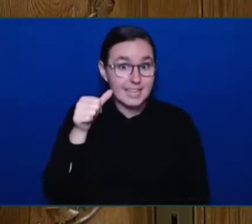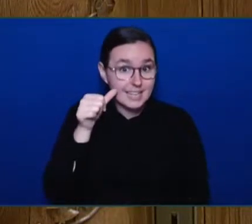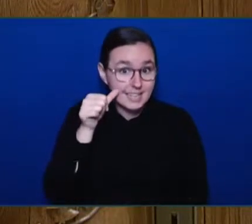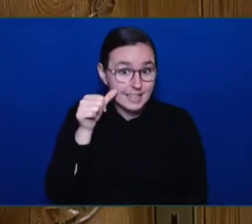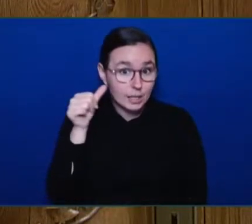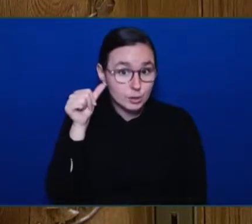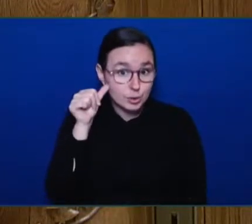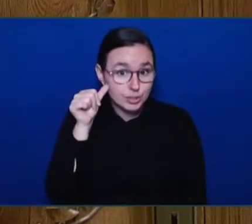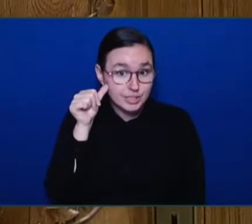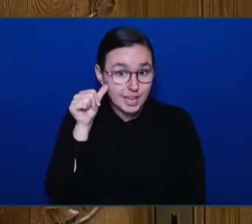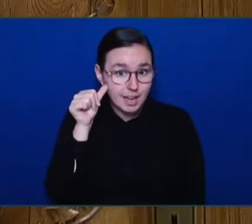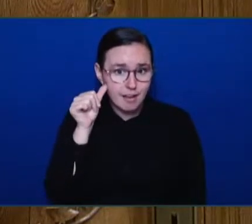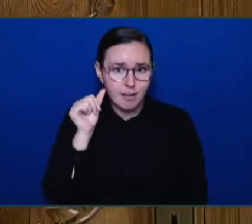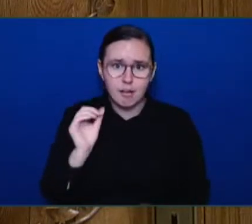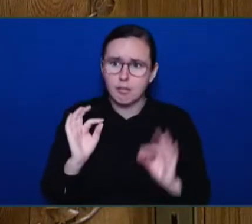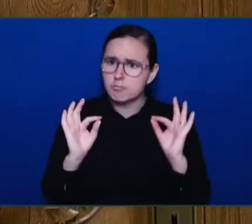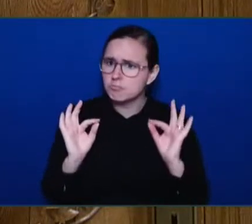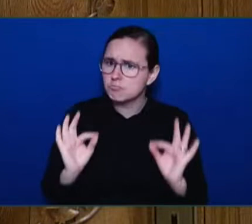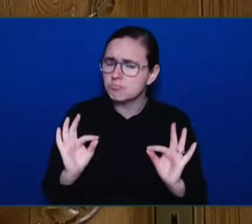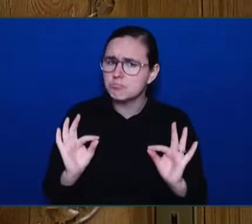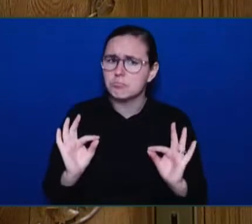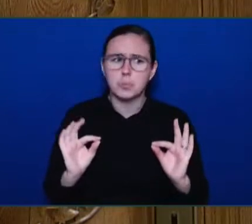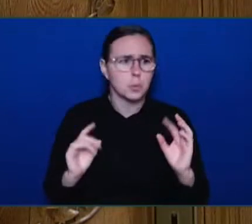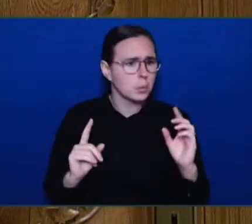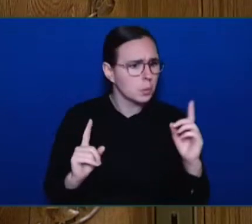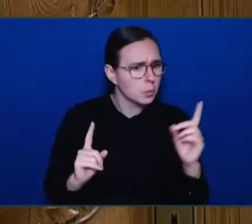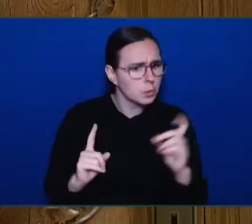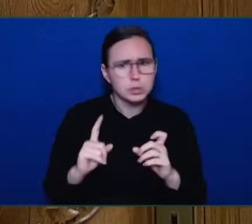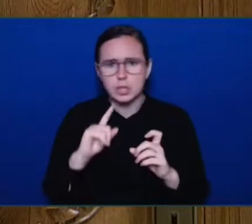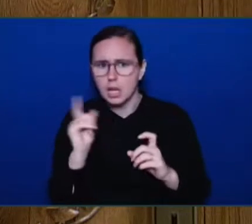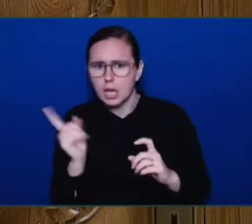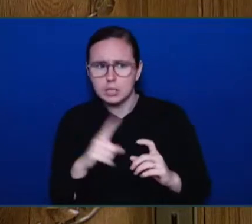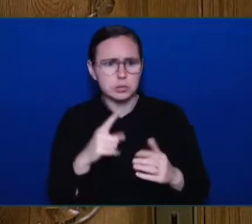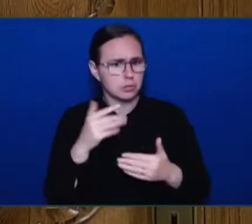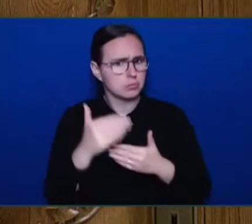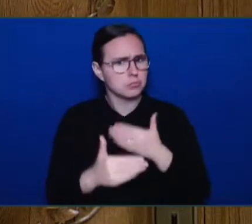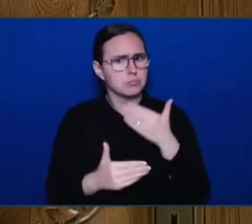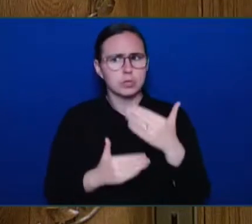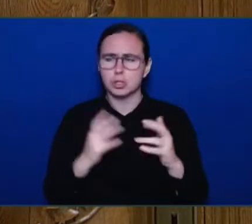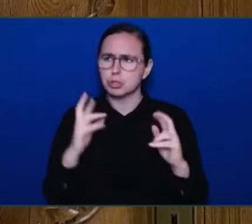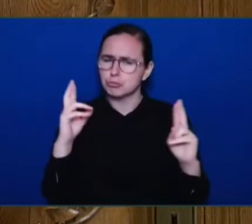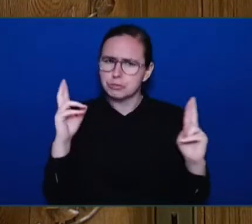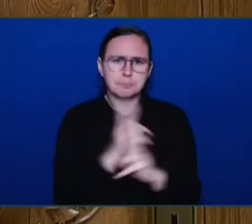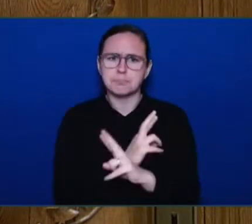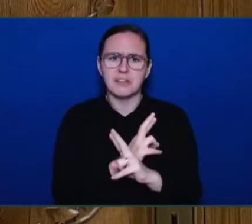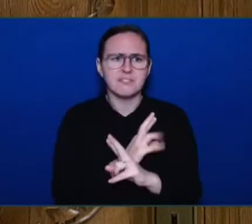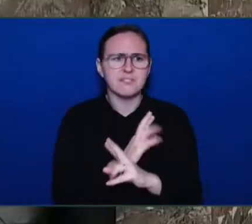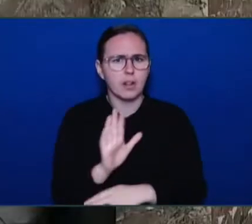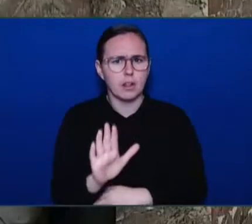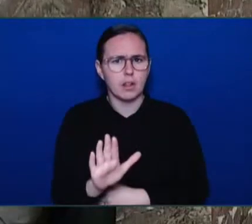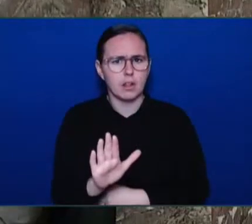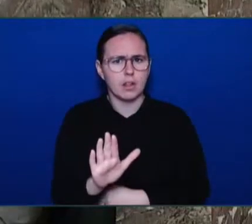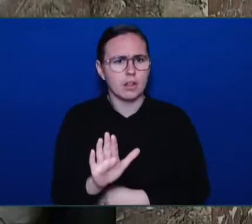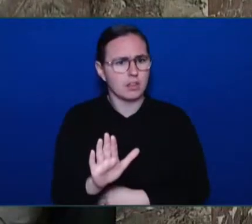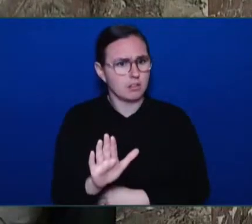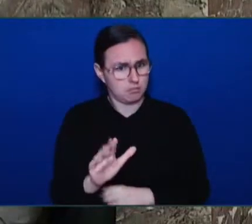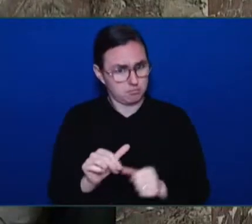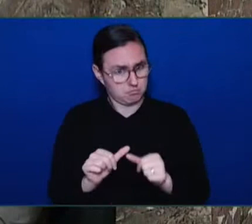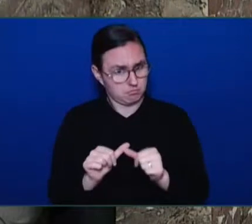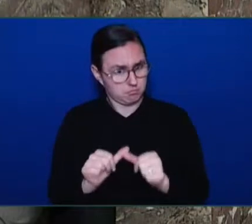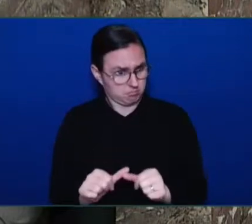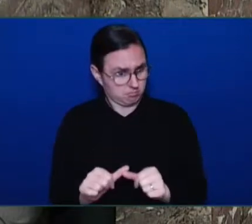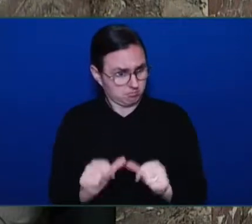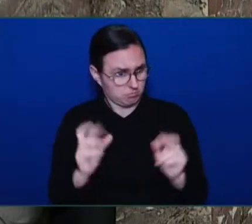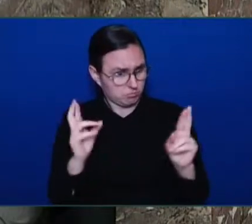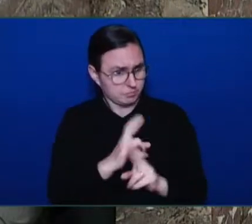dignified, very respectful. Let's try to maintain the same spirit, please. Thank you, Minister of Health. I don't know what's changed, Honourable Speaker. I